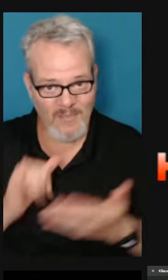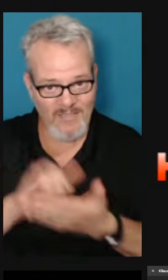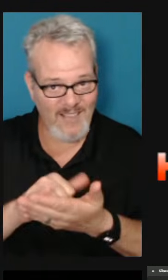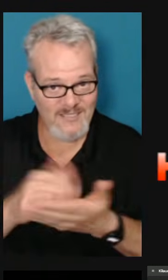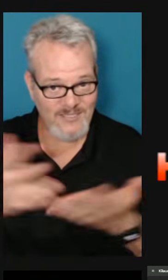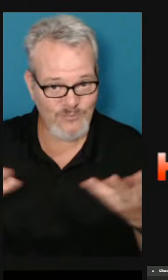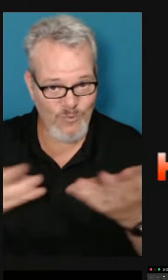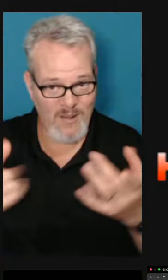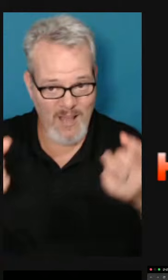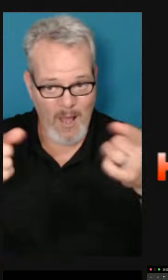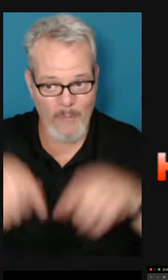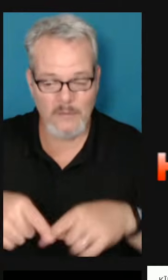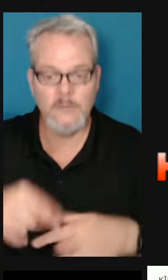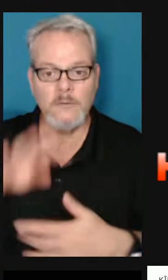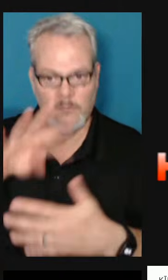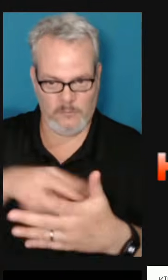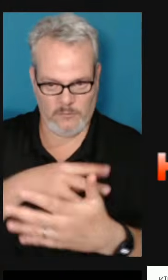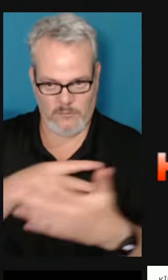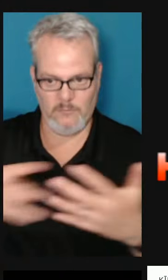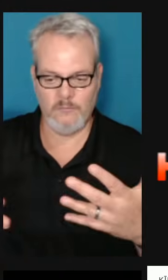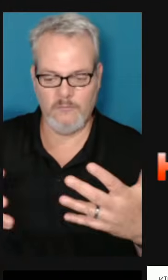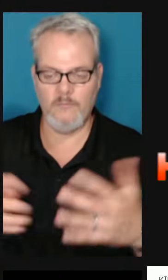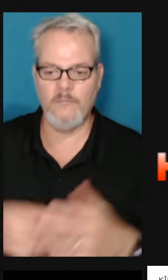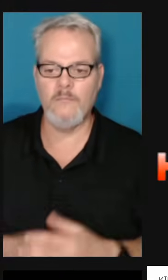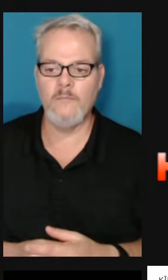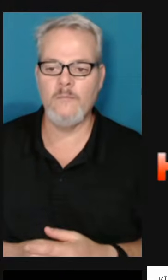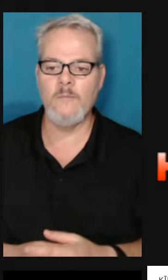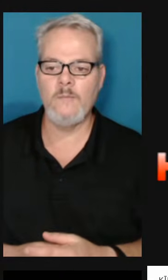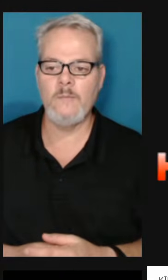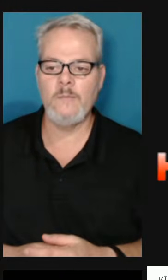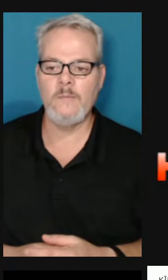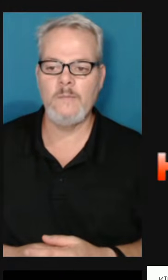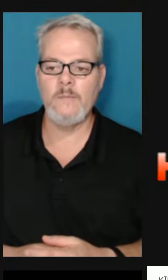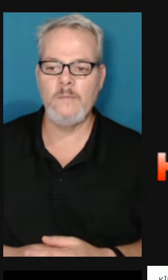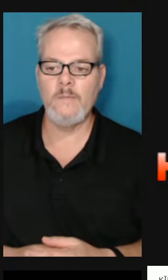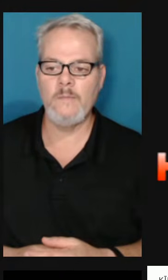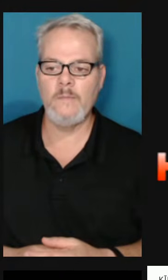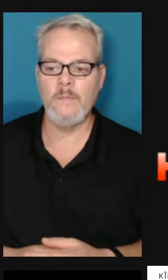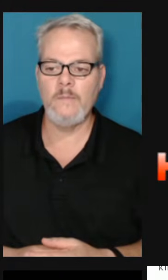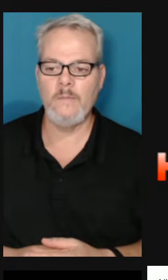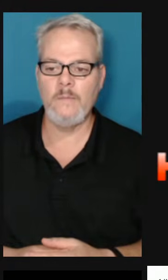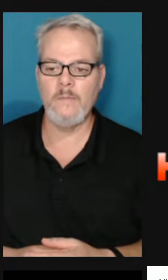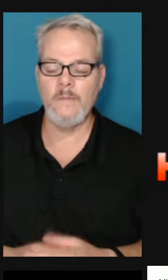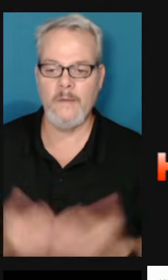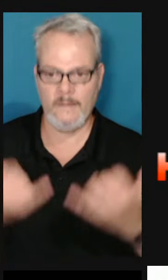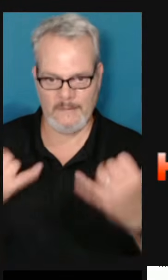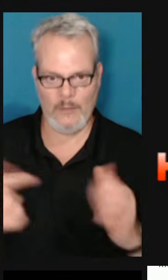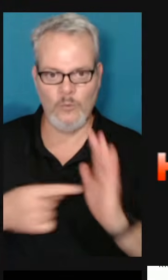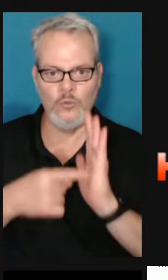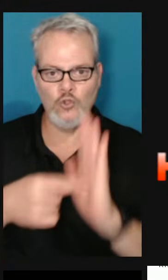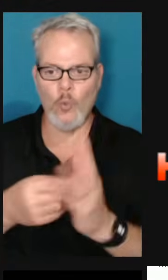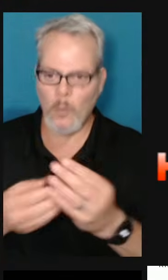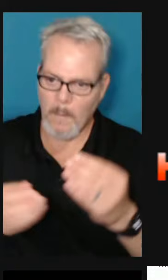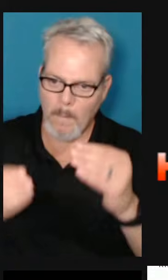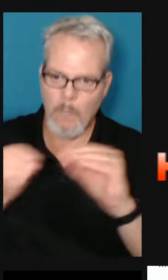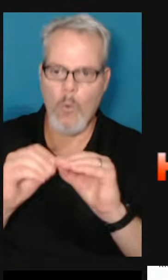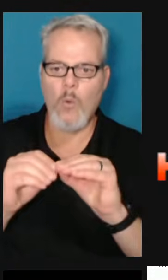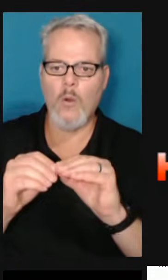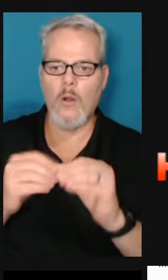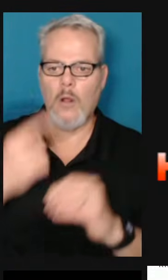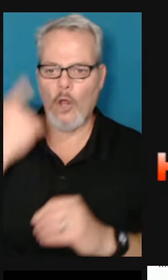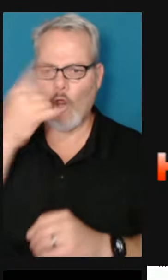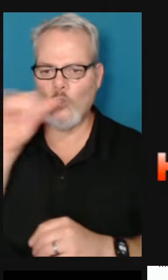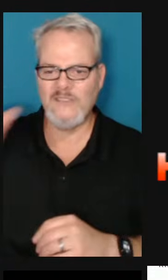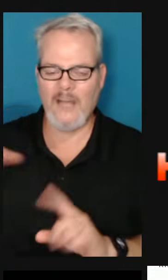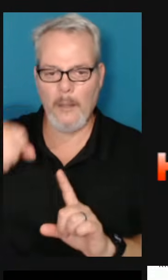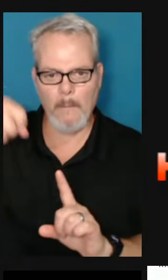So those are our graphs. Let's come to the USGS graphs to just note their data before we wrap it up here. It looks like the laser rangefinder